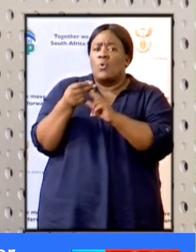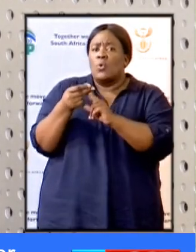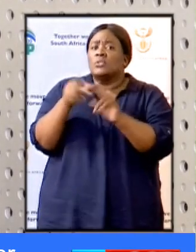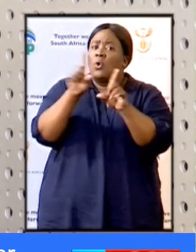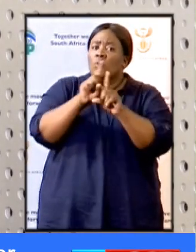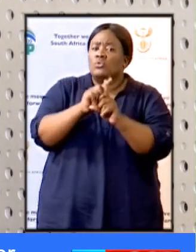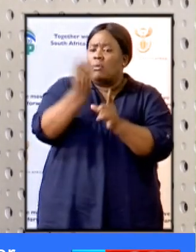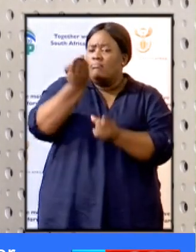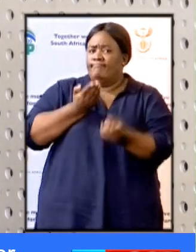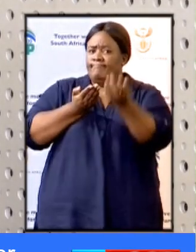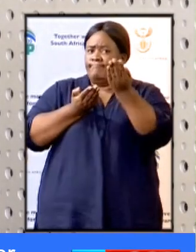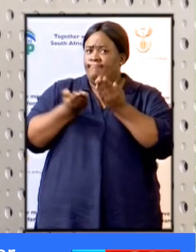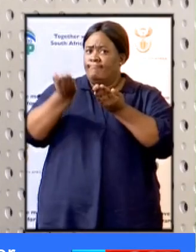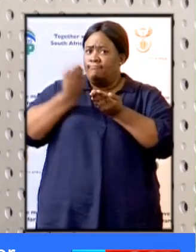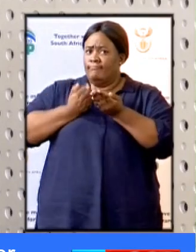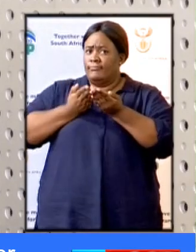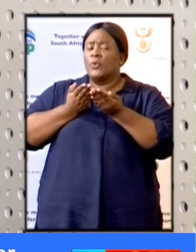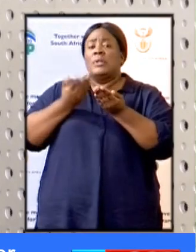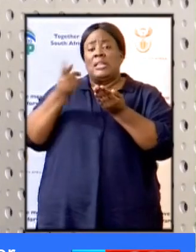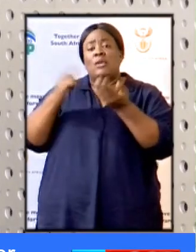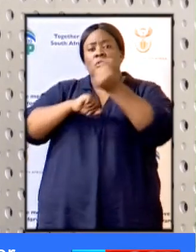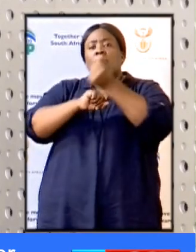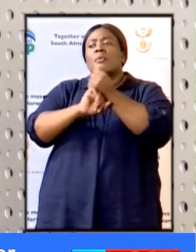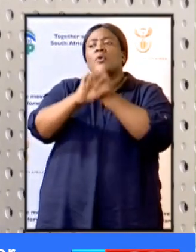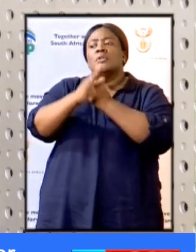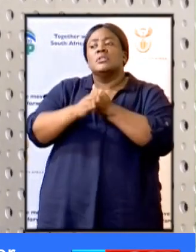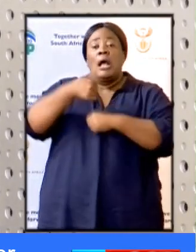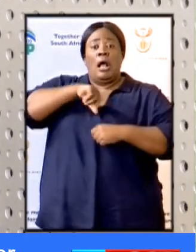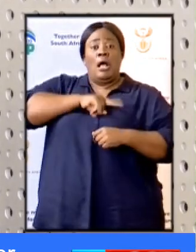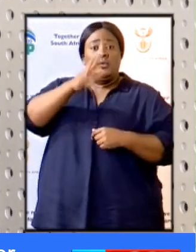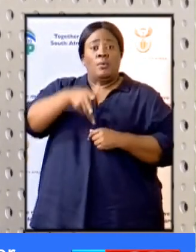will really support